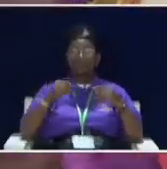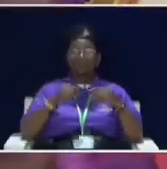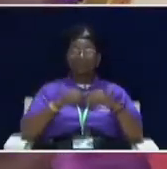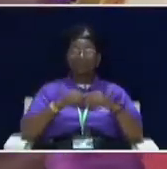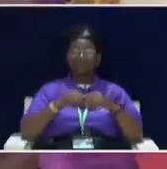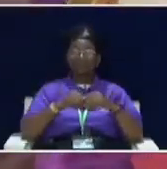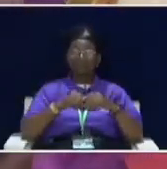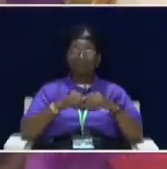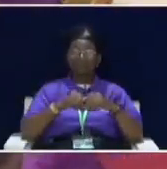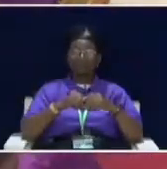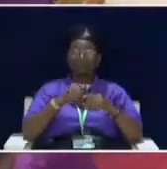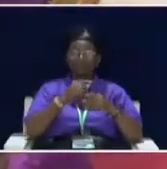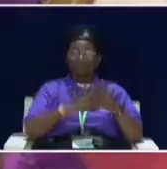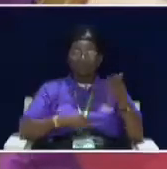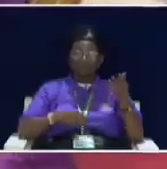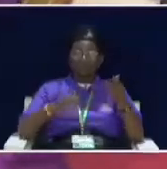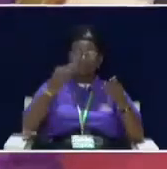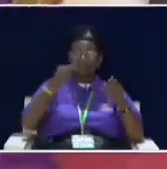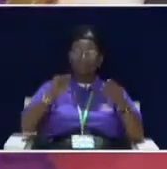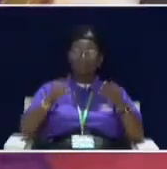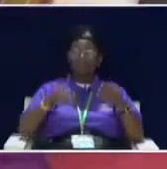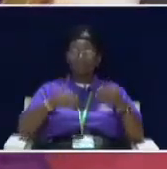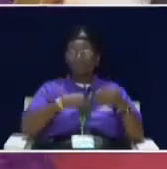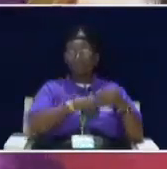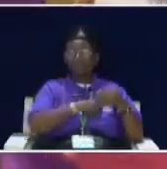What if death comes knocking?